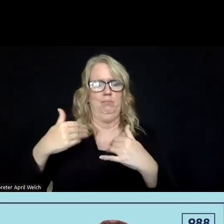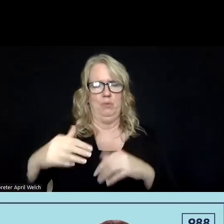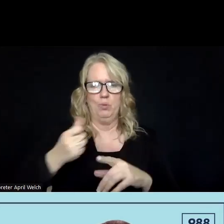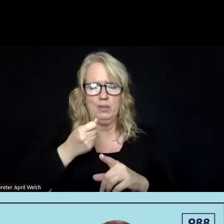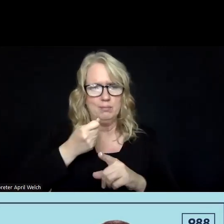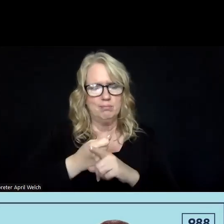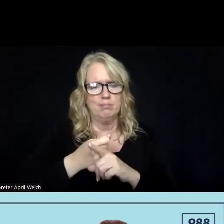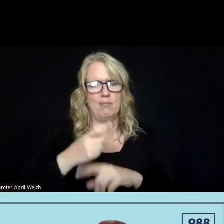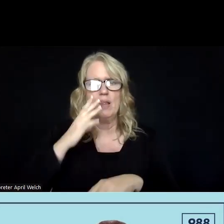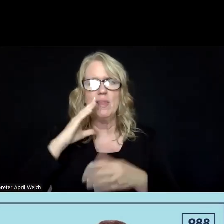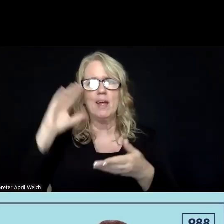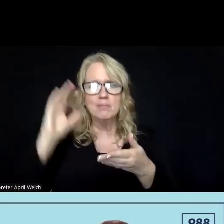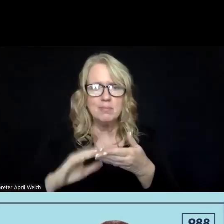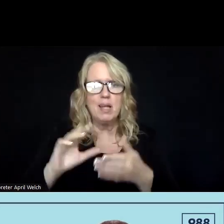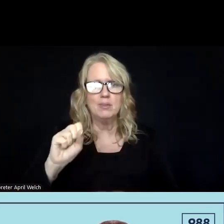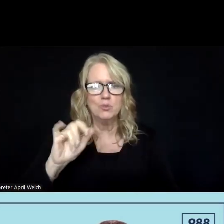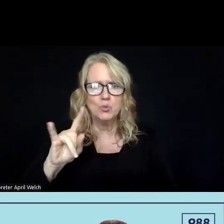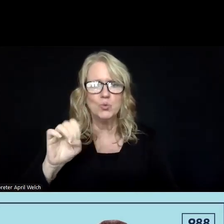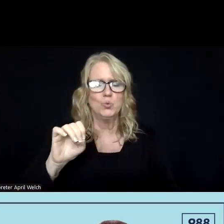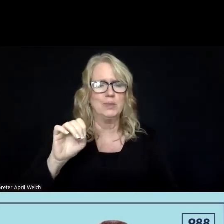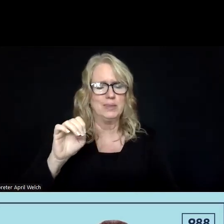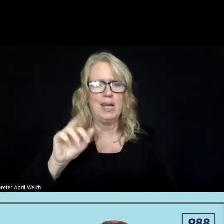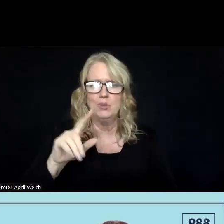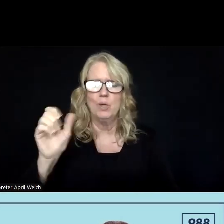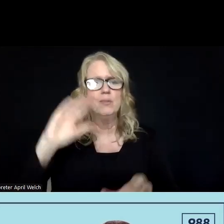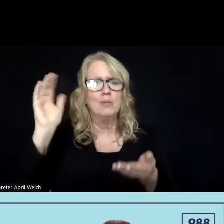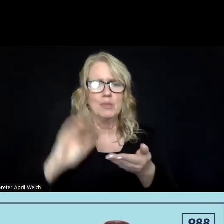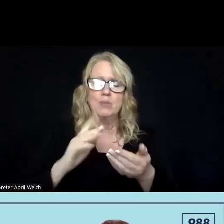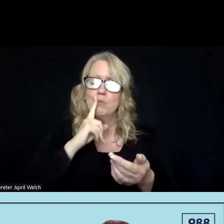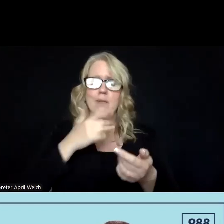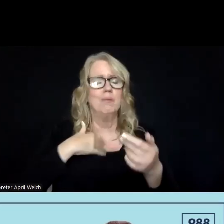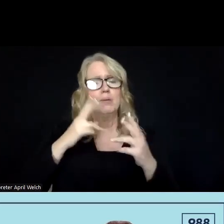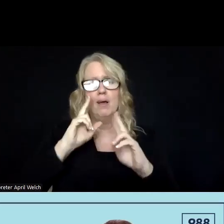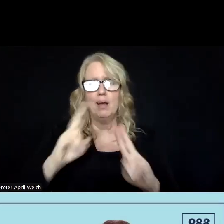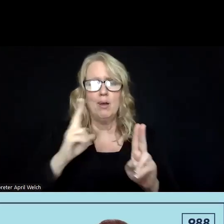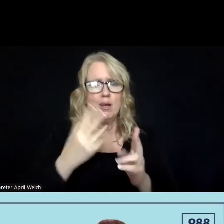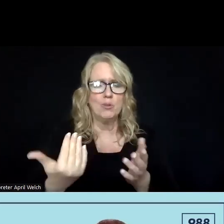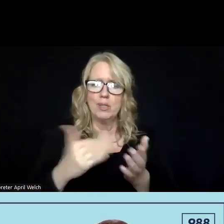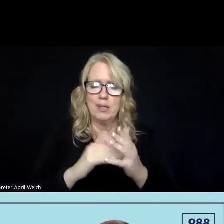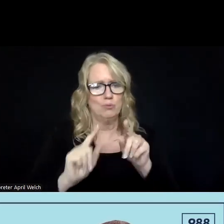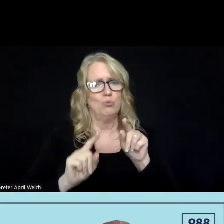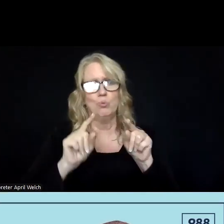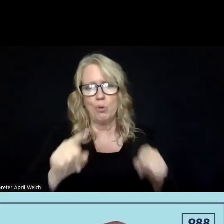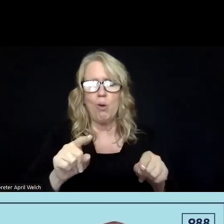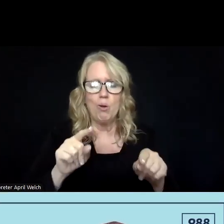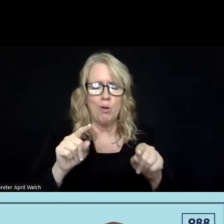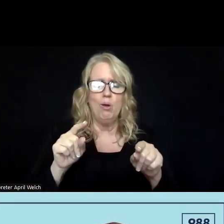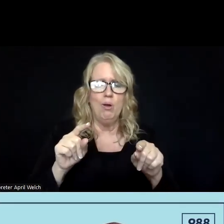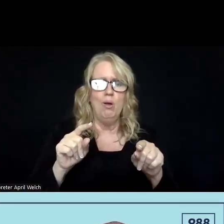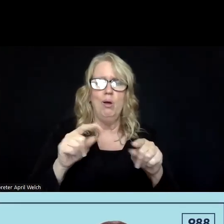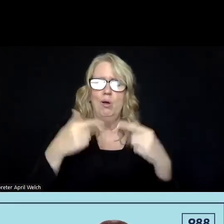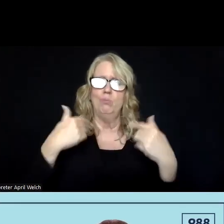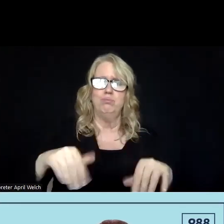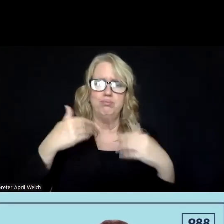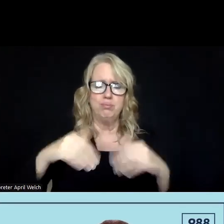suicide rates that are occurring amongst these veterans. So it was my honor again to attend this, and I was just so thrilled